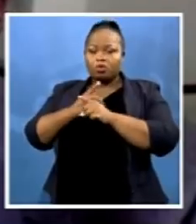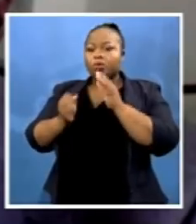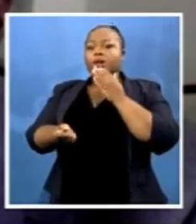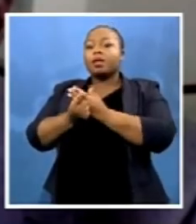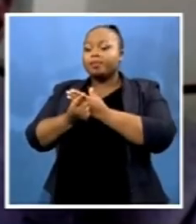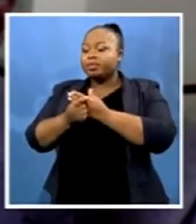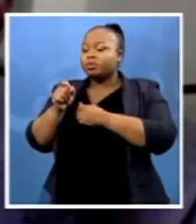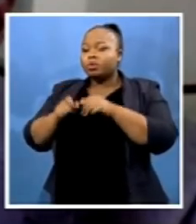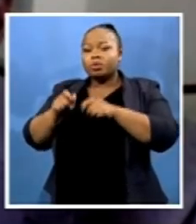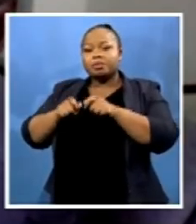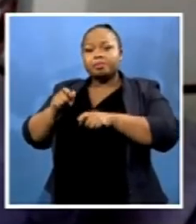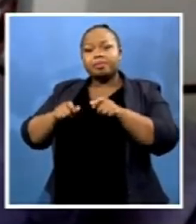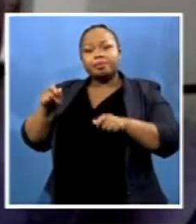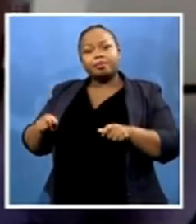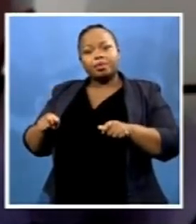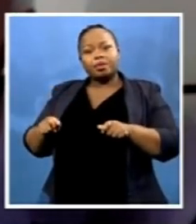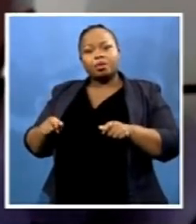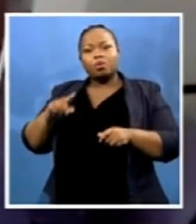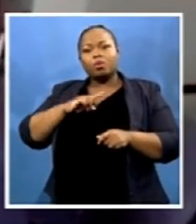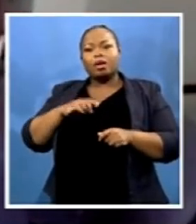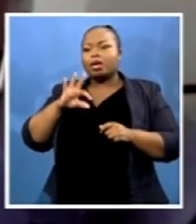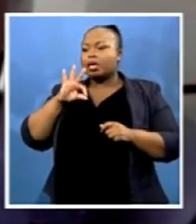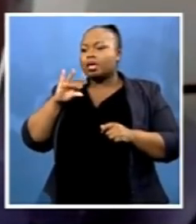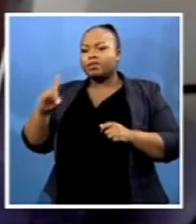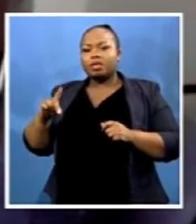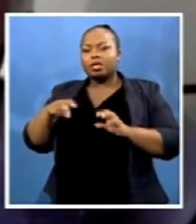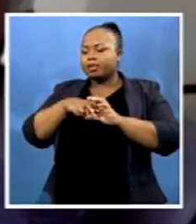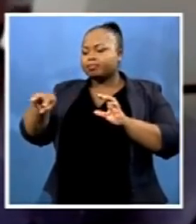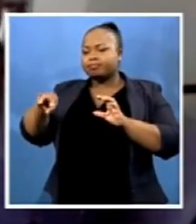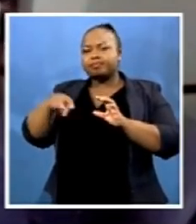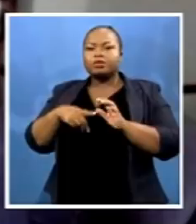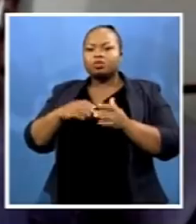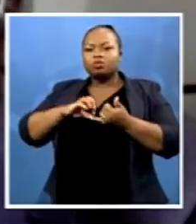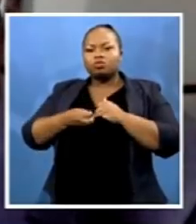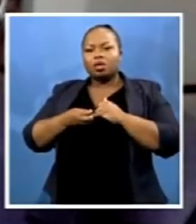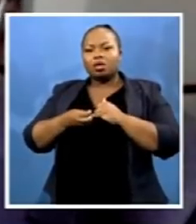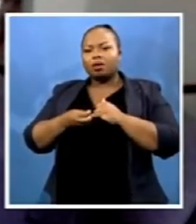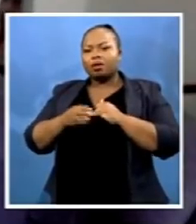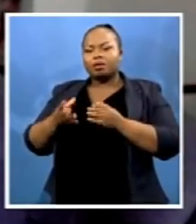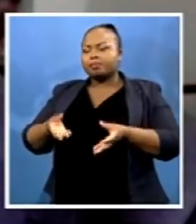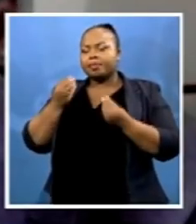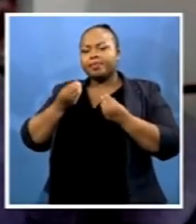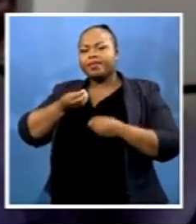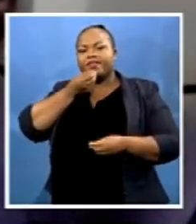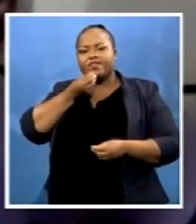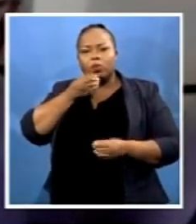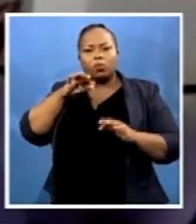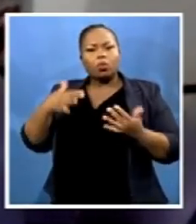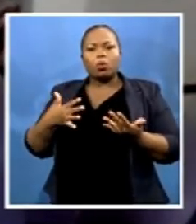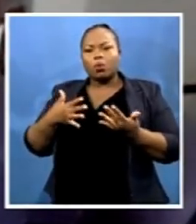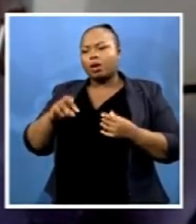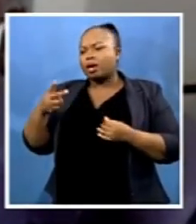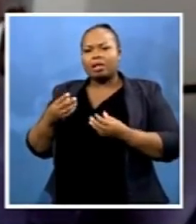out on a daily basis to get their daily bread. And so you can make